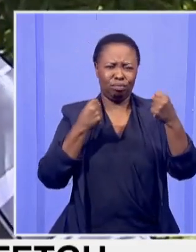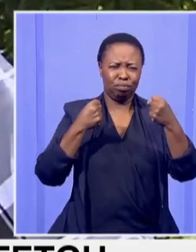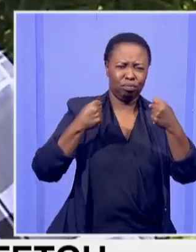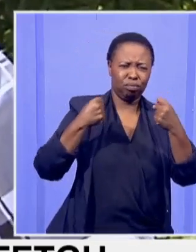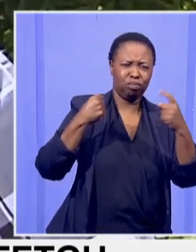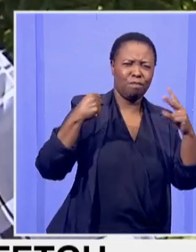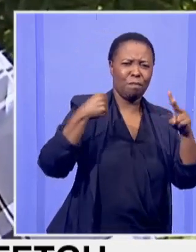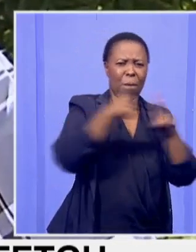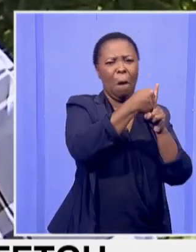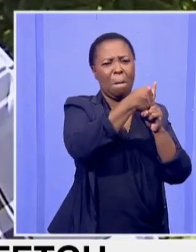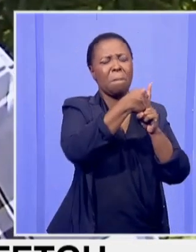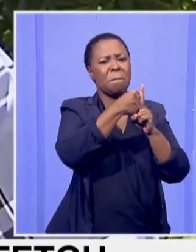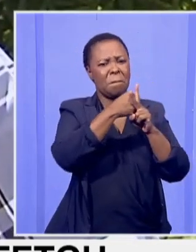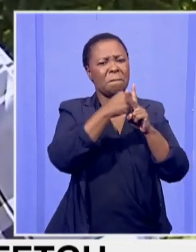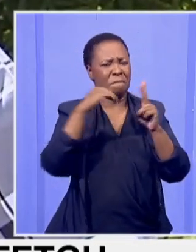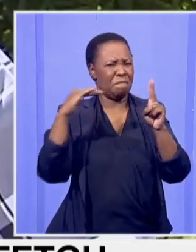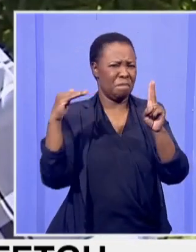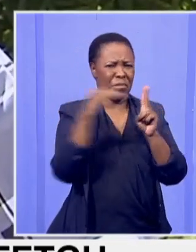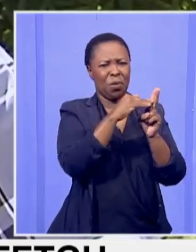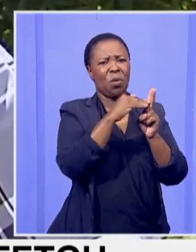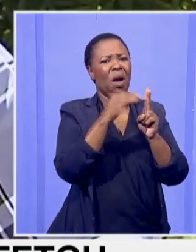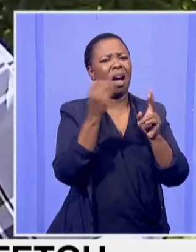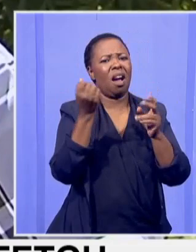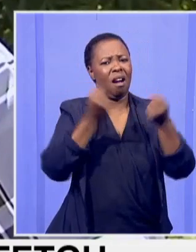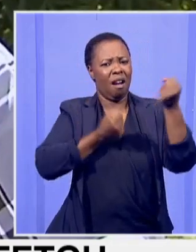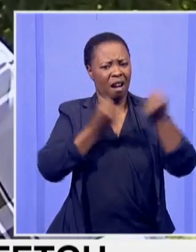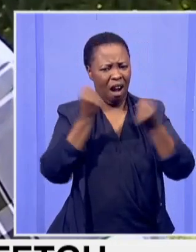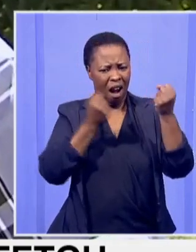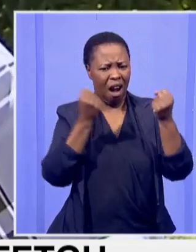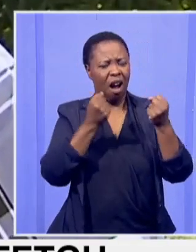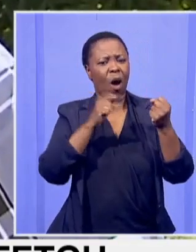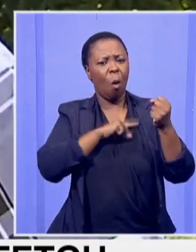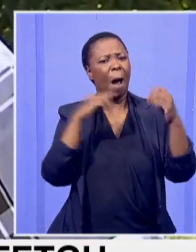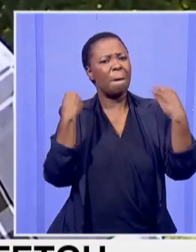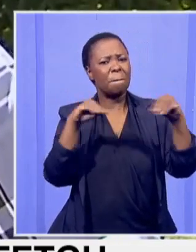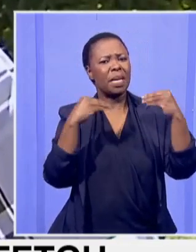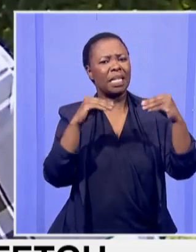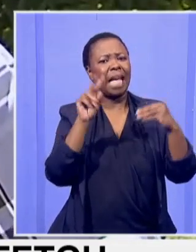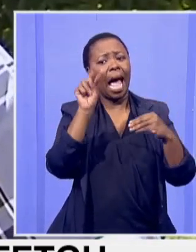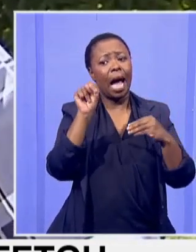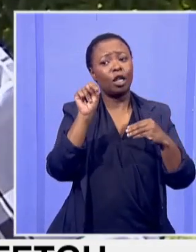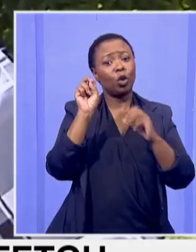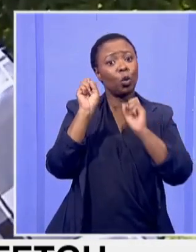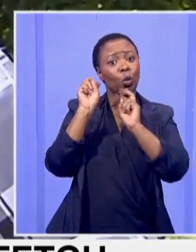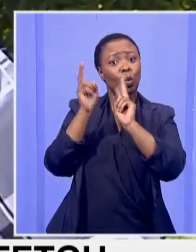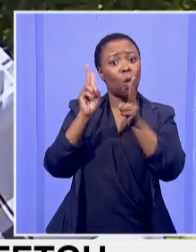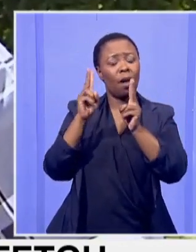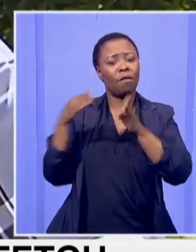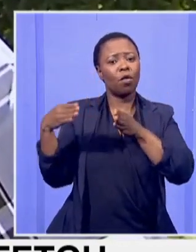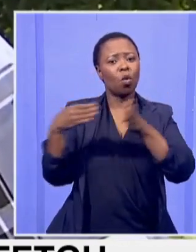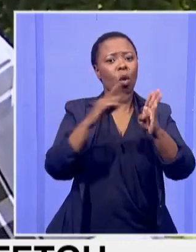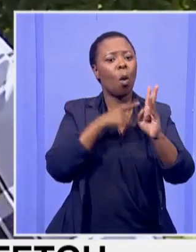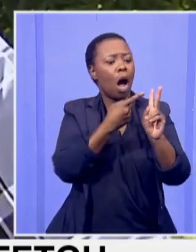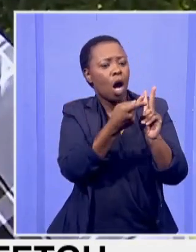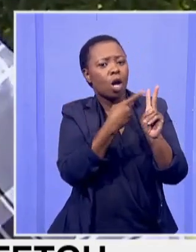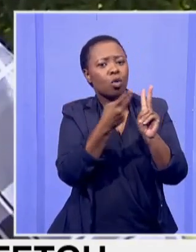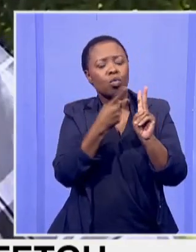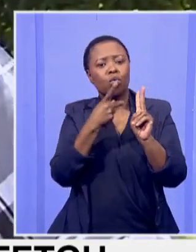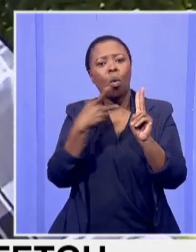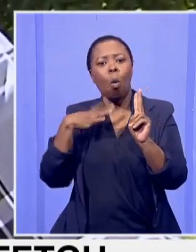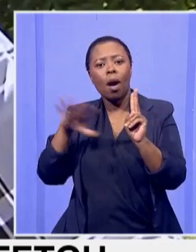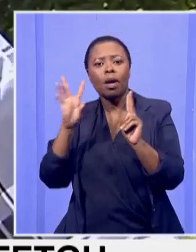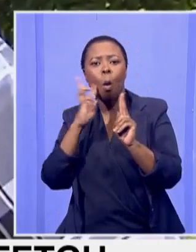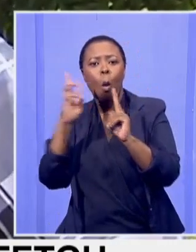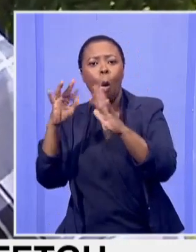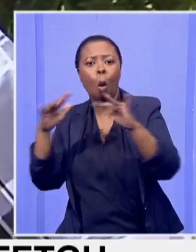cross the road, which is the busier N12 road, trying to go and get water. water. I've got Mayor